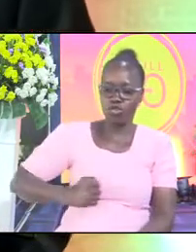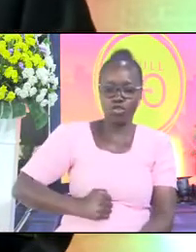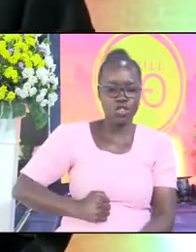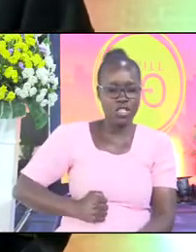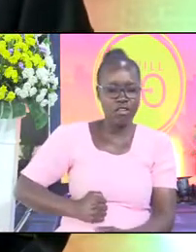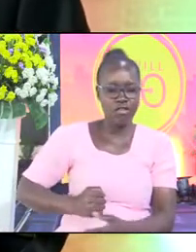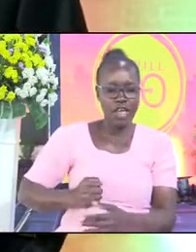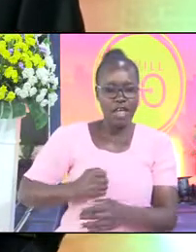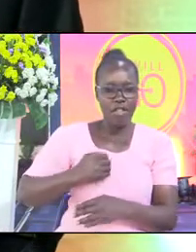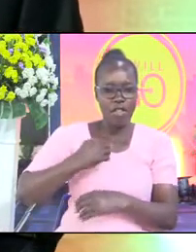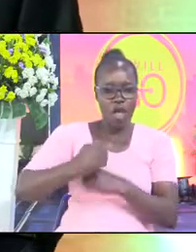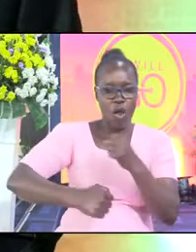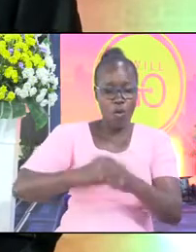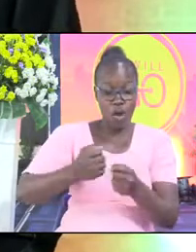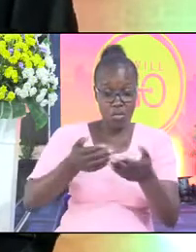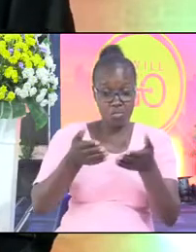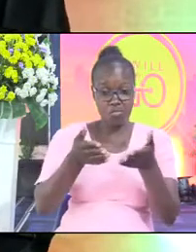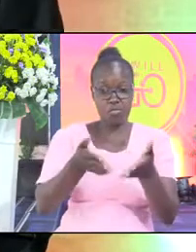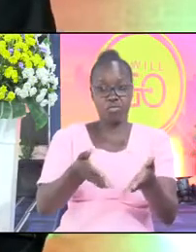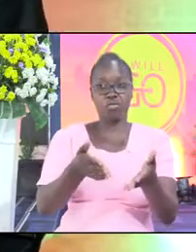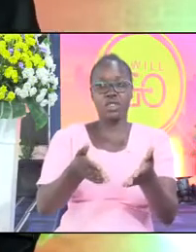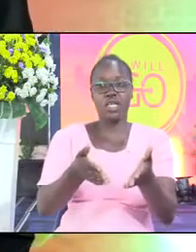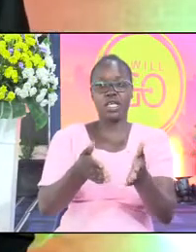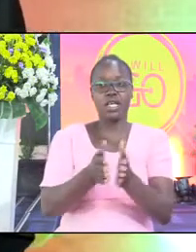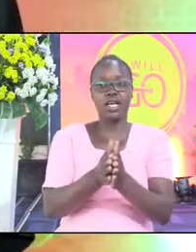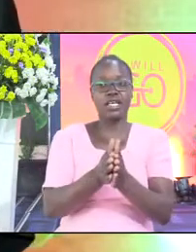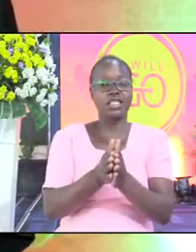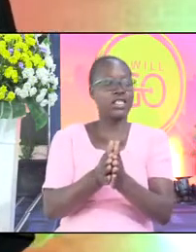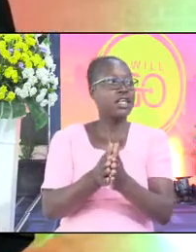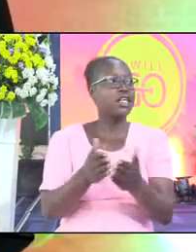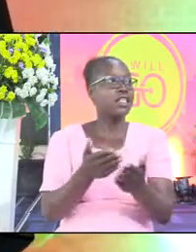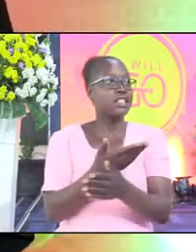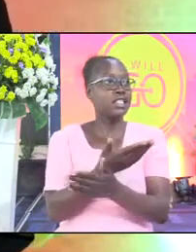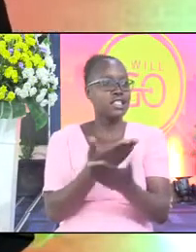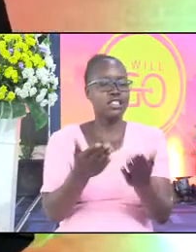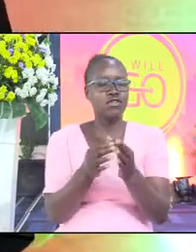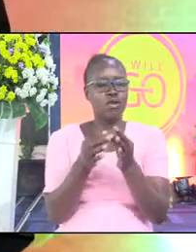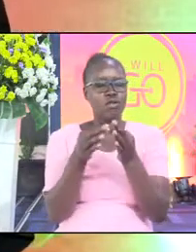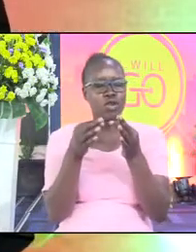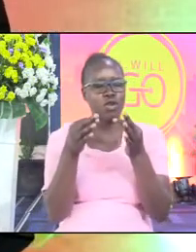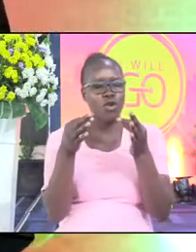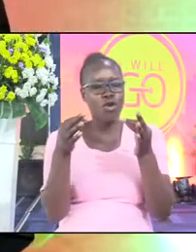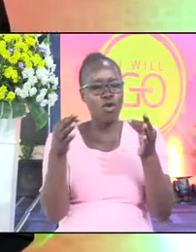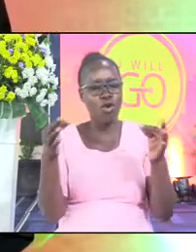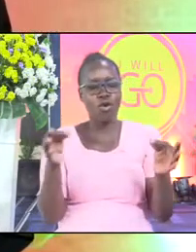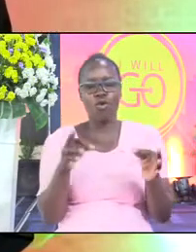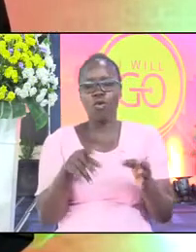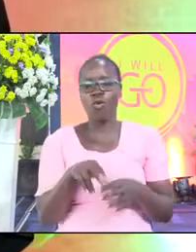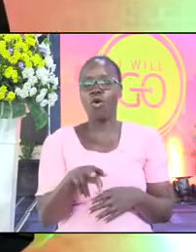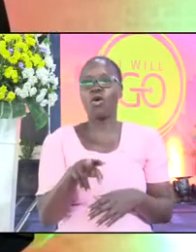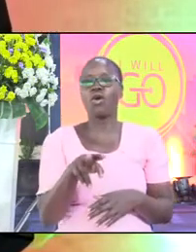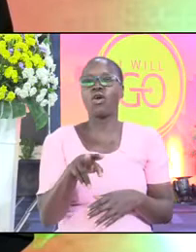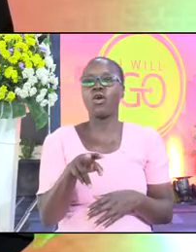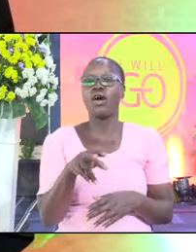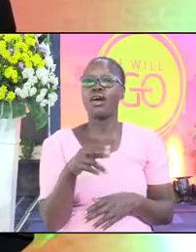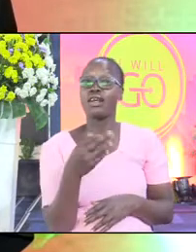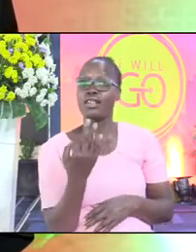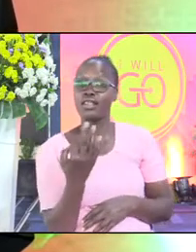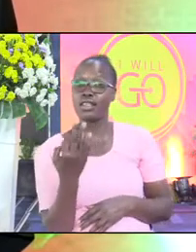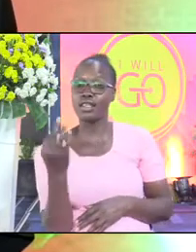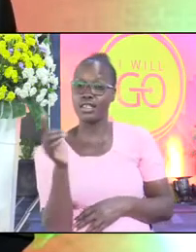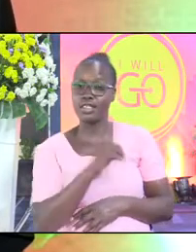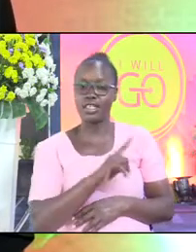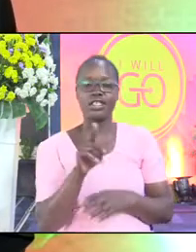well was there, and Jesus, tired from the long walk, the